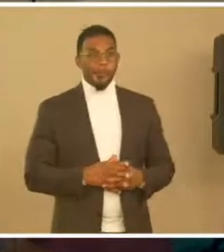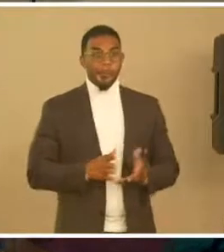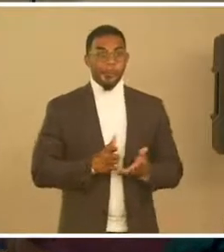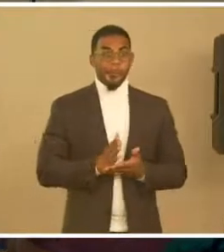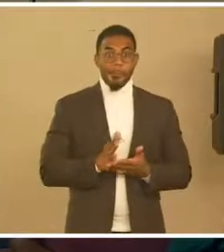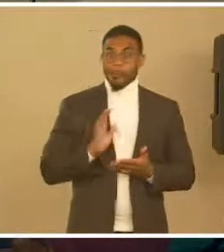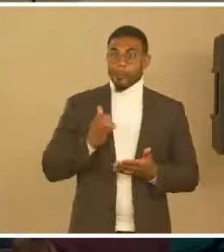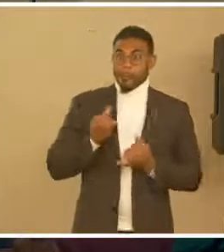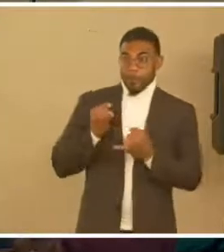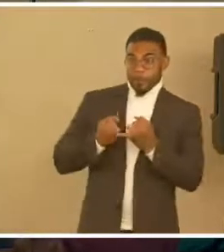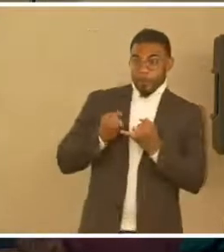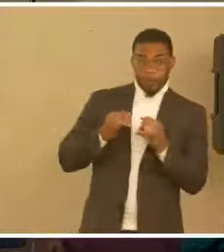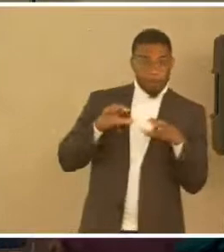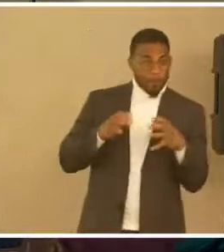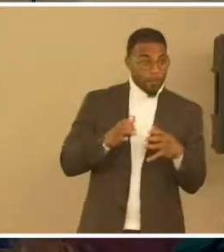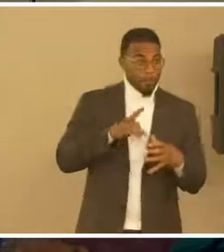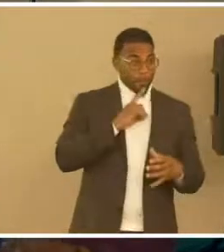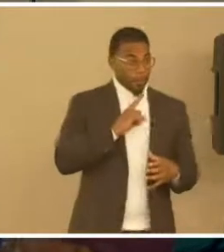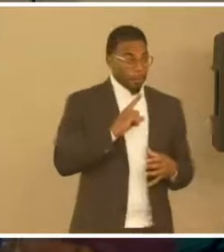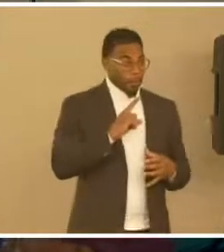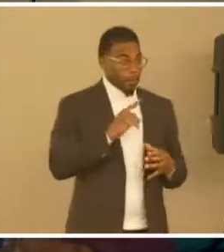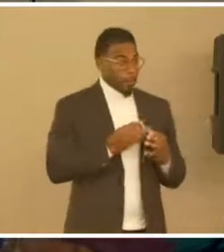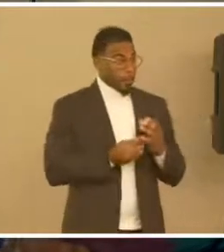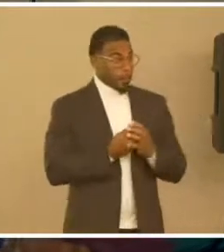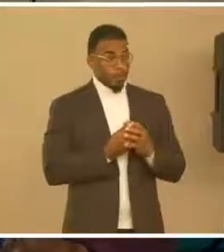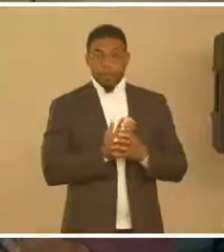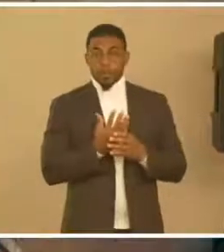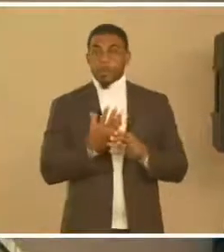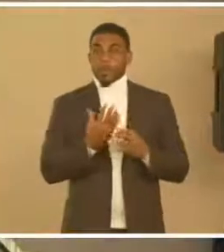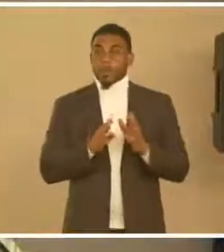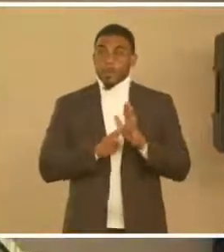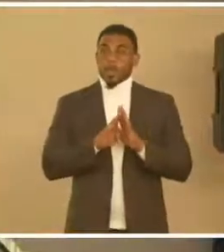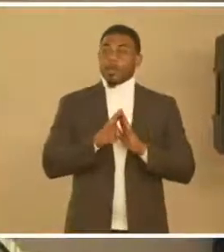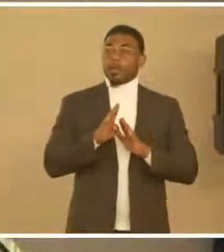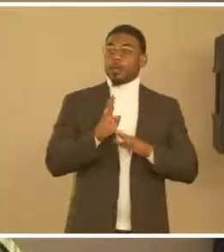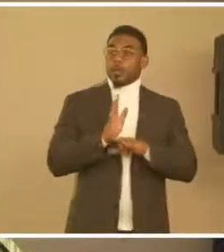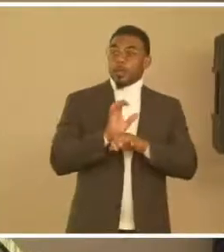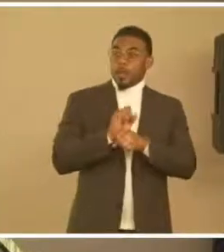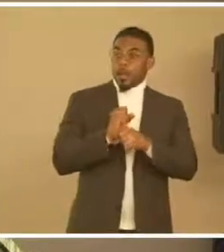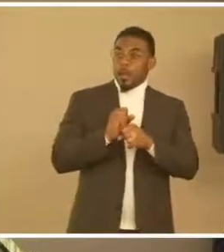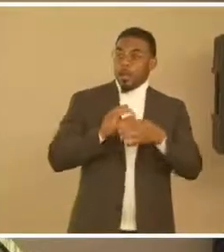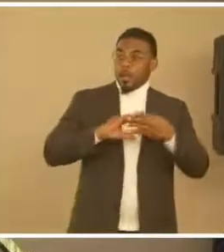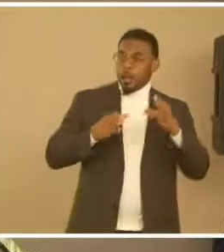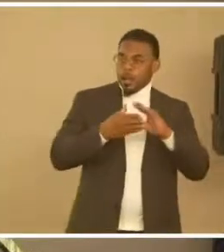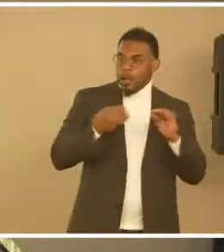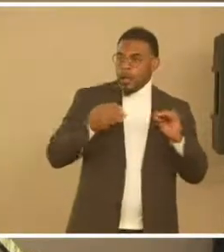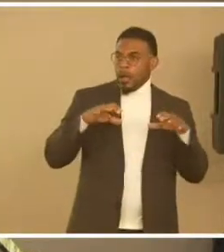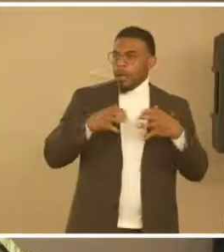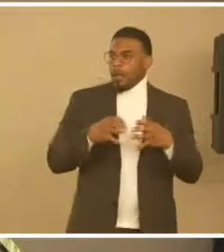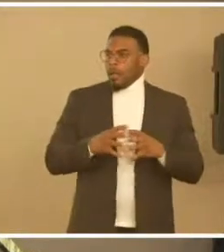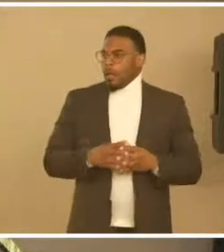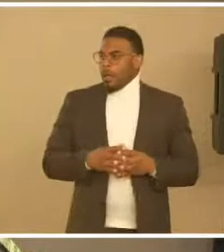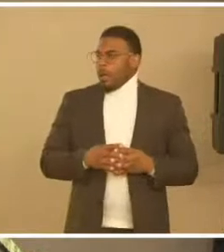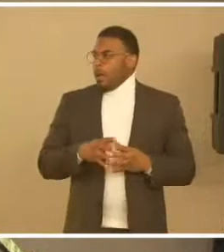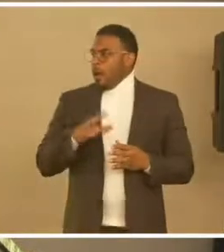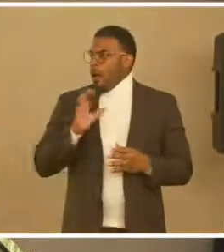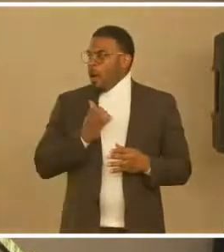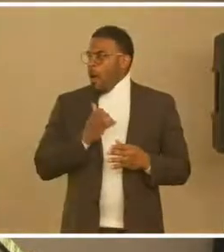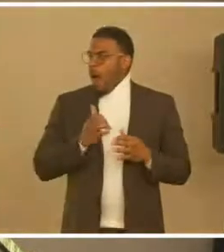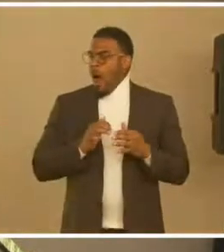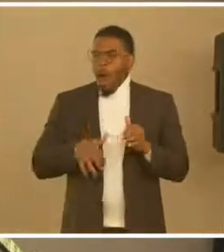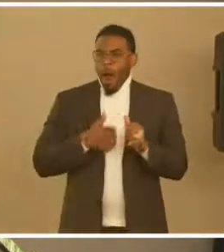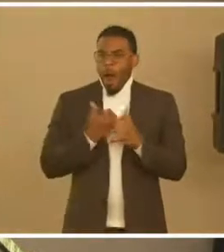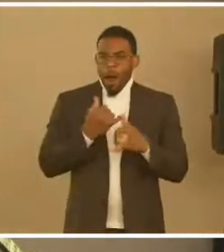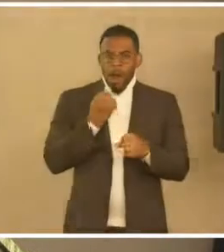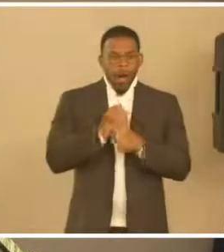All right, our last category is the Emerging Filmmaker Narrative category. And our